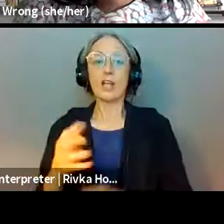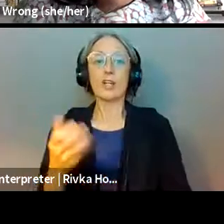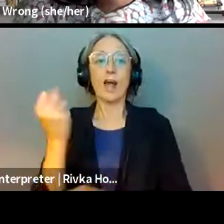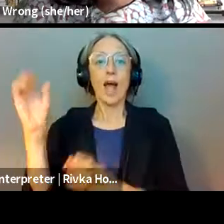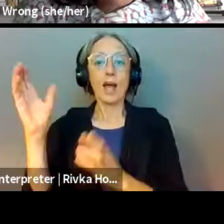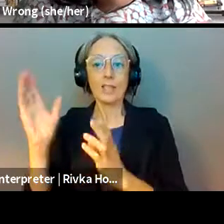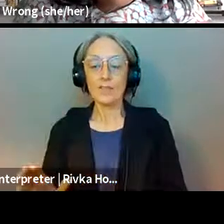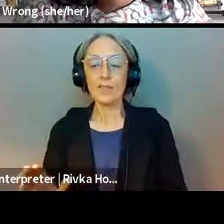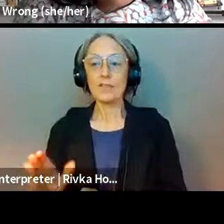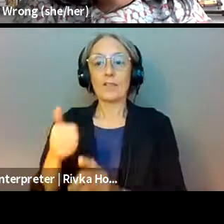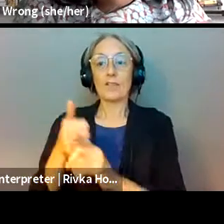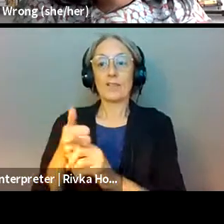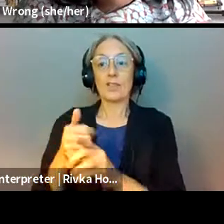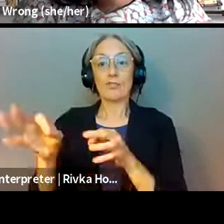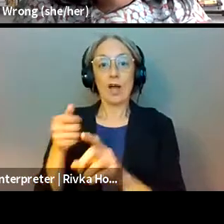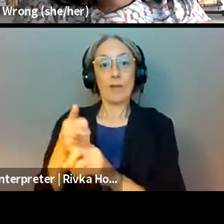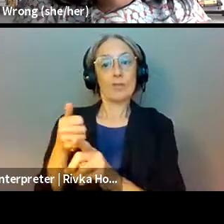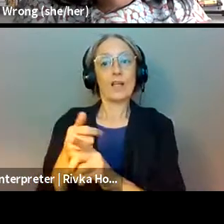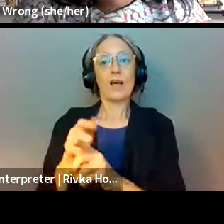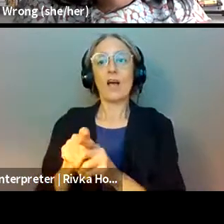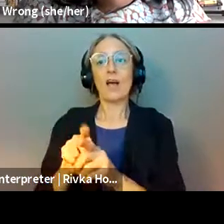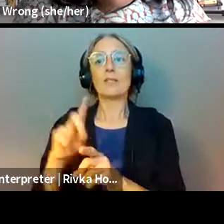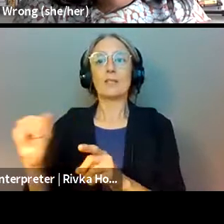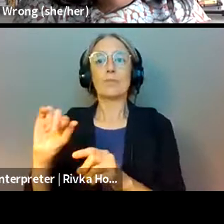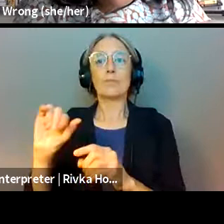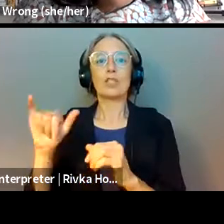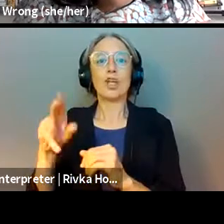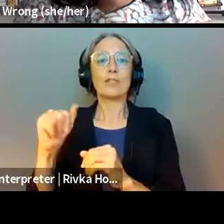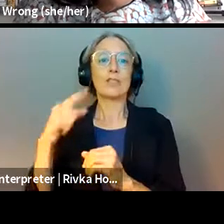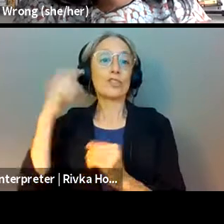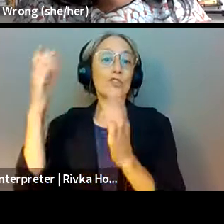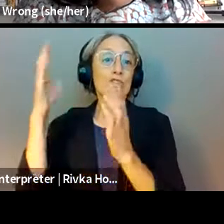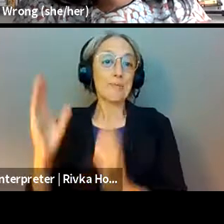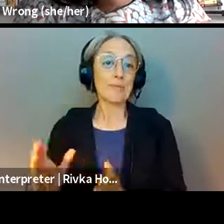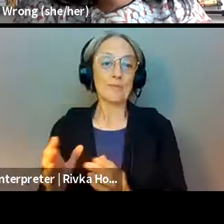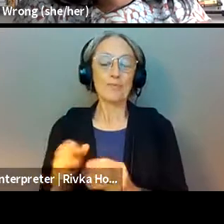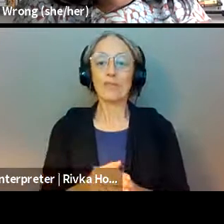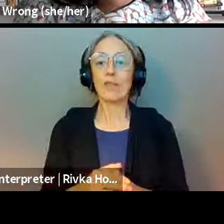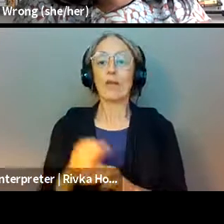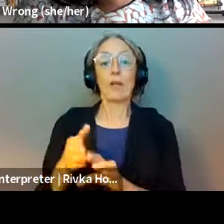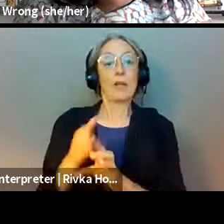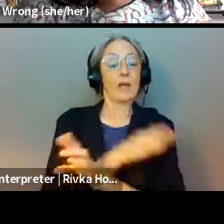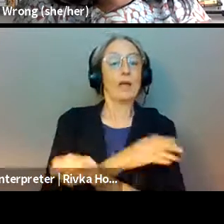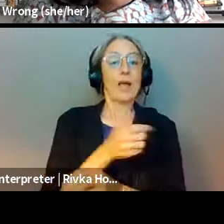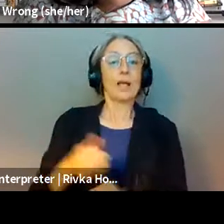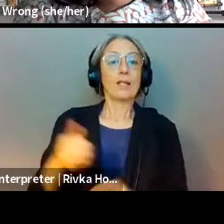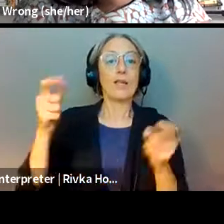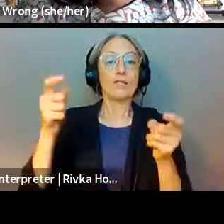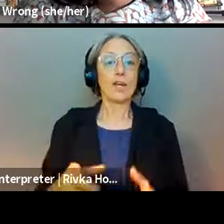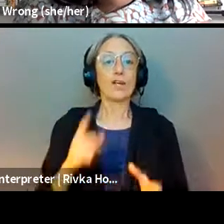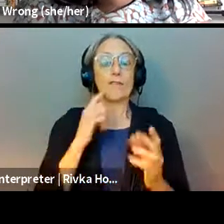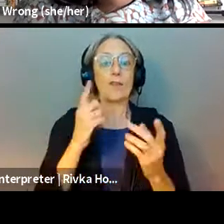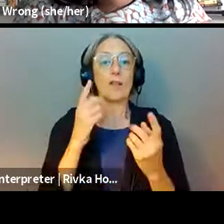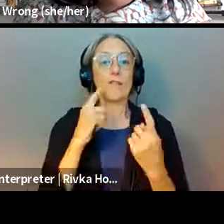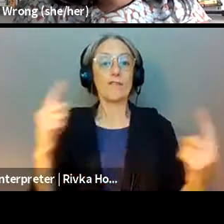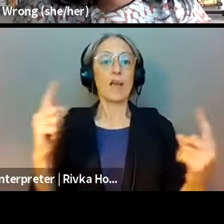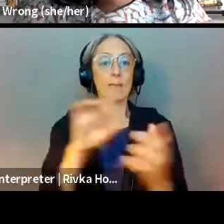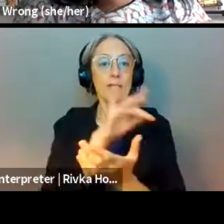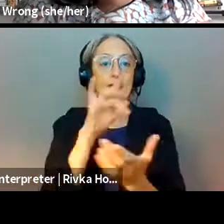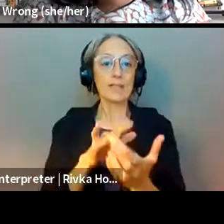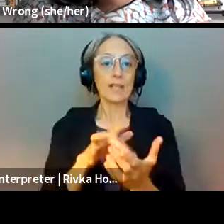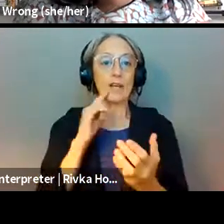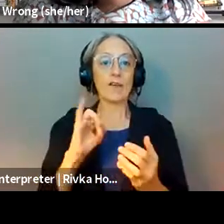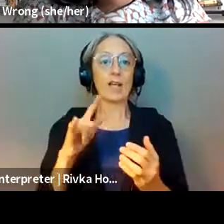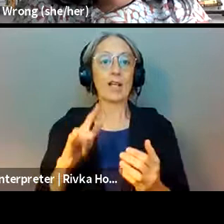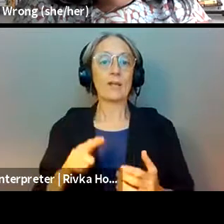self-described disability justice dreamer. She's the former executive director of the renowned Center for Independent